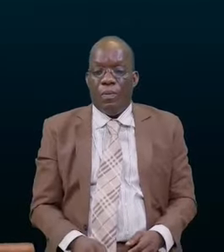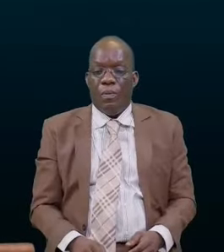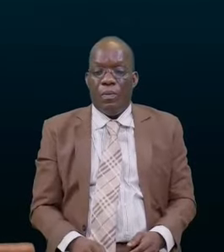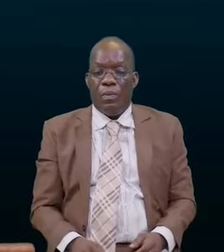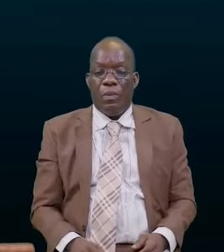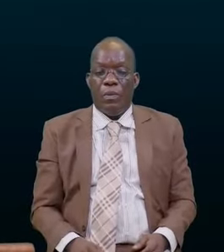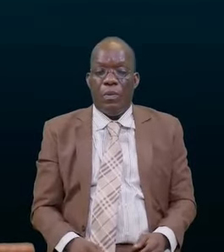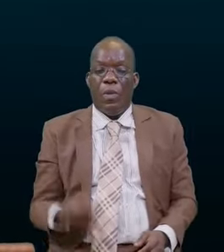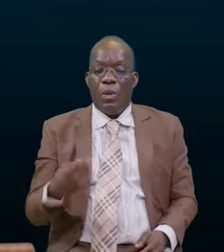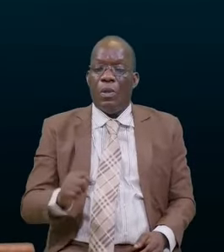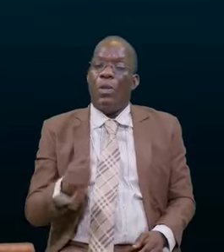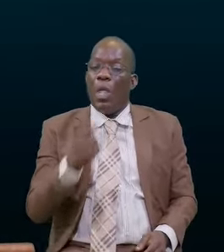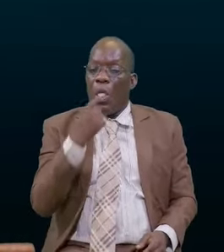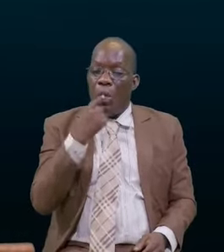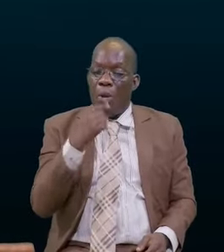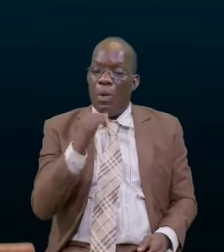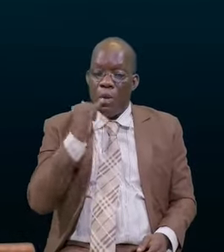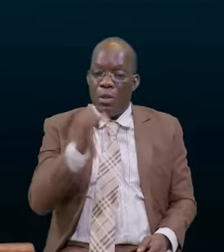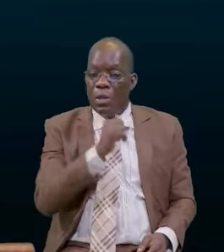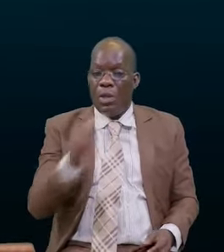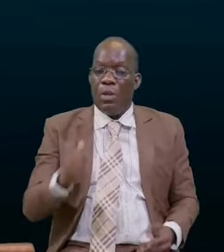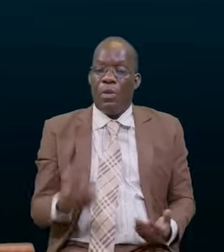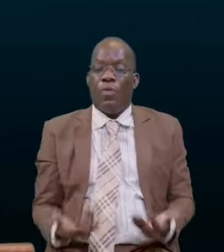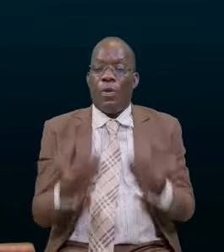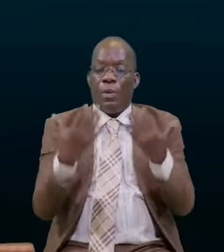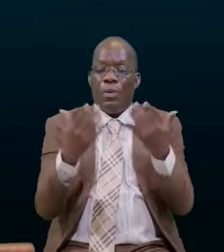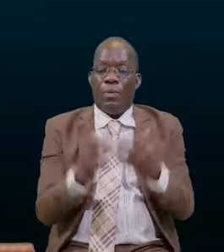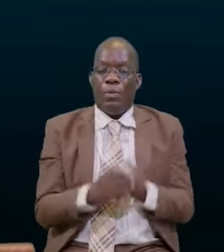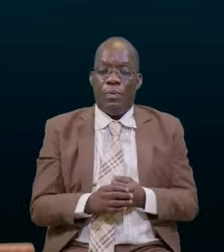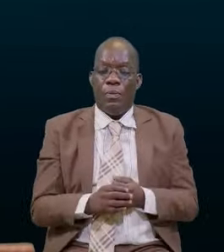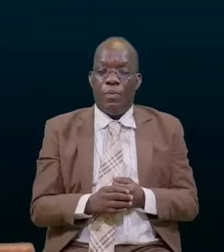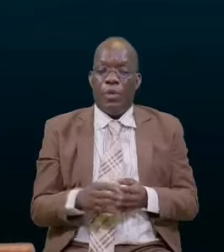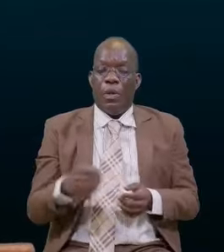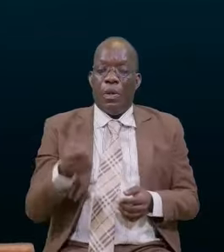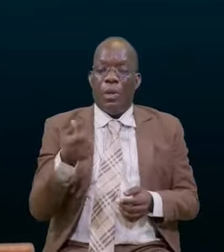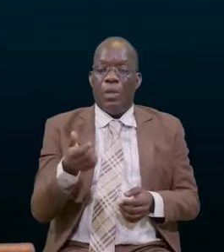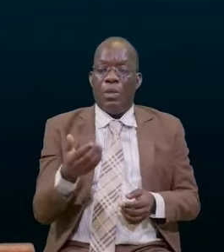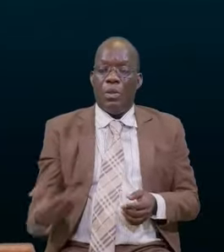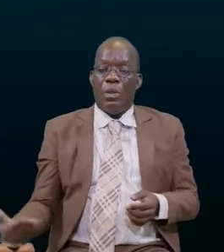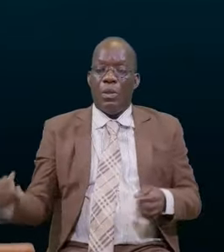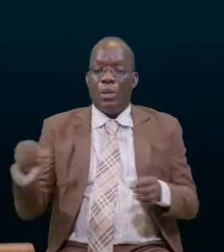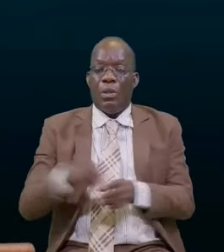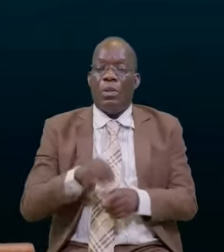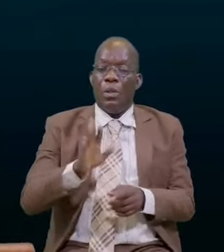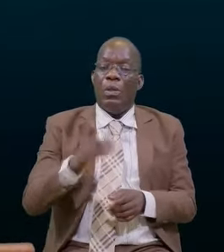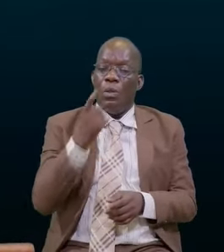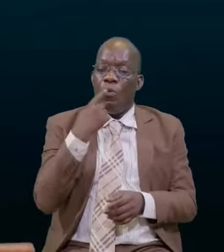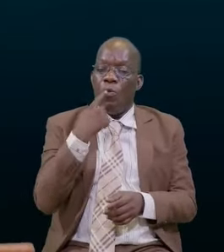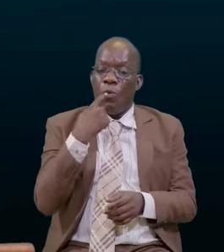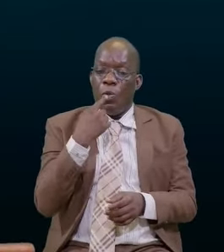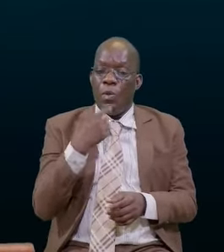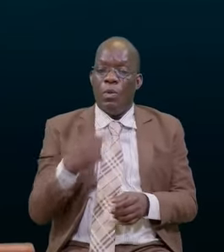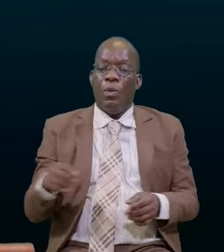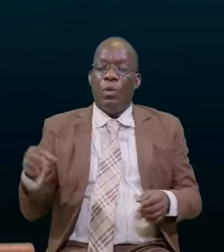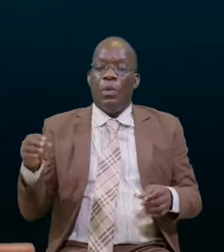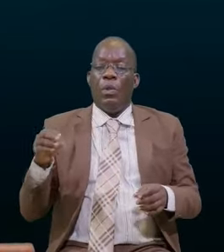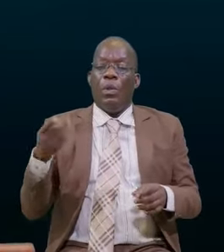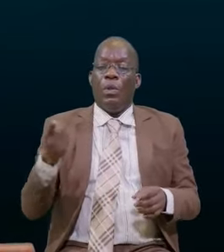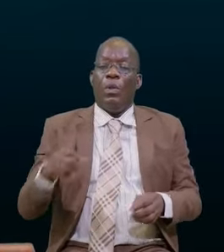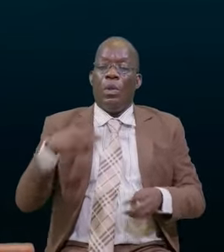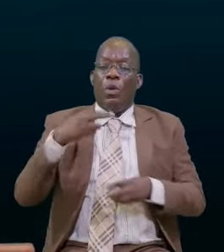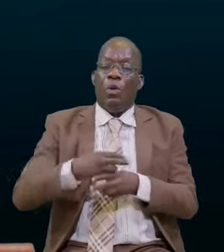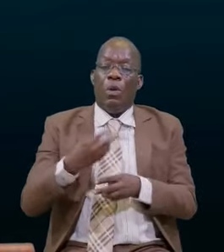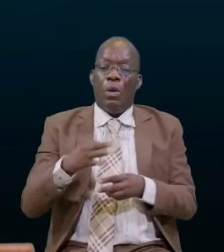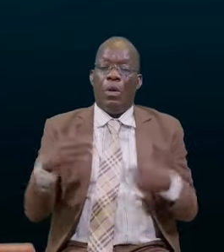see it the tongue is a fire little thing in your mouth it's a fire a word of iniquity so it's the tongue